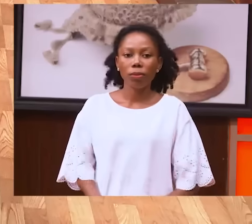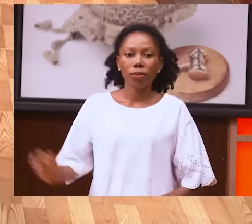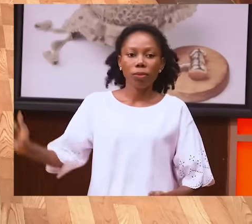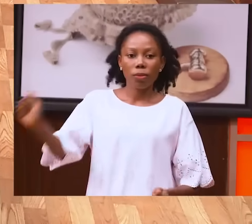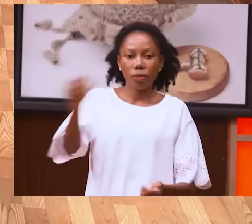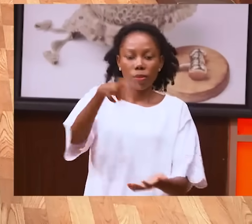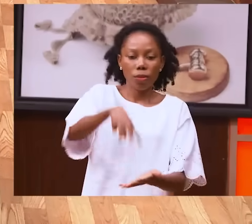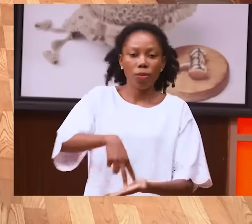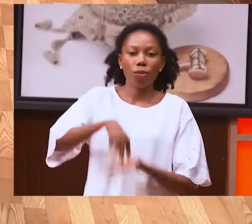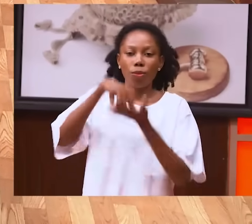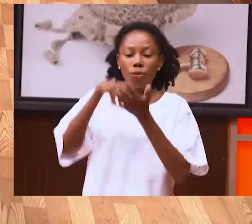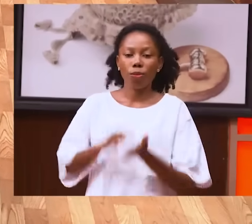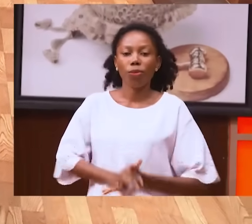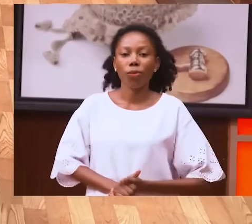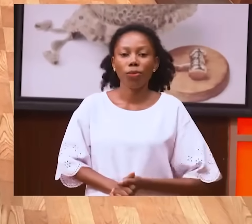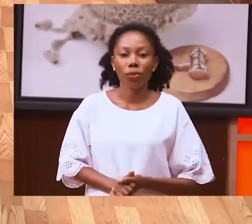All right.